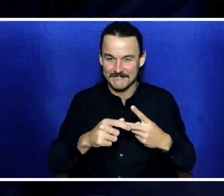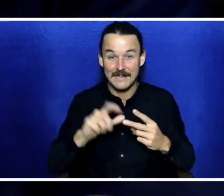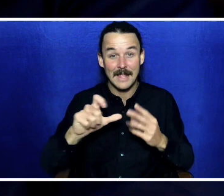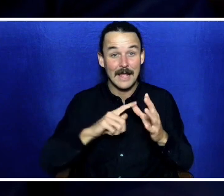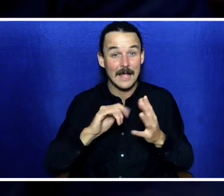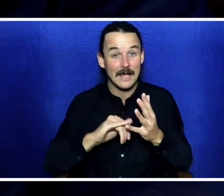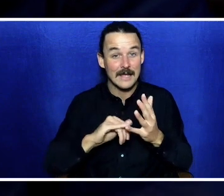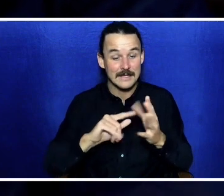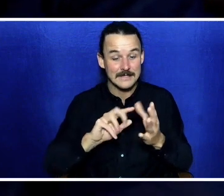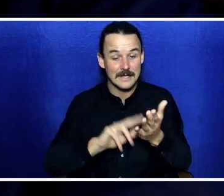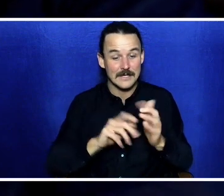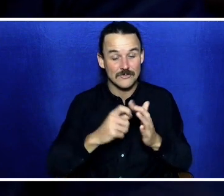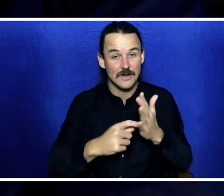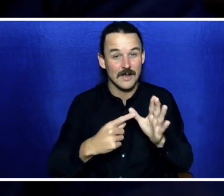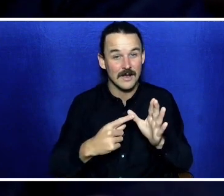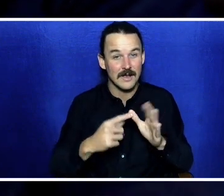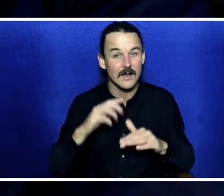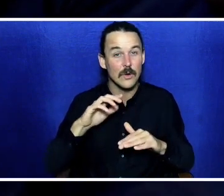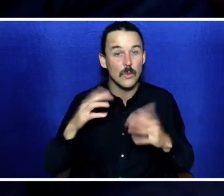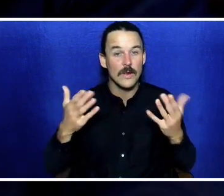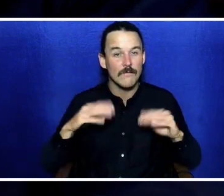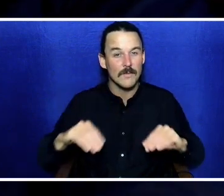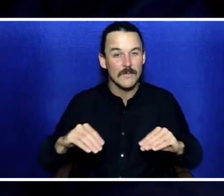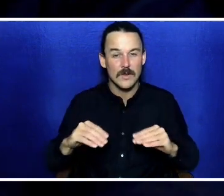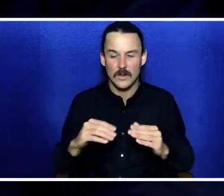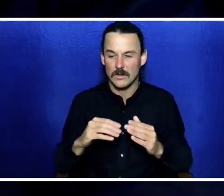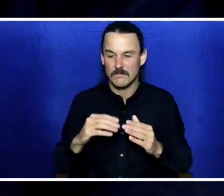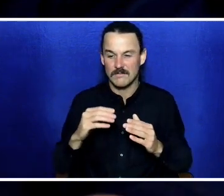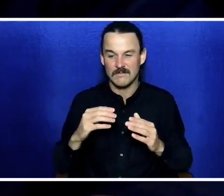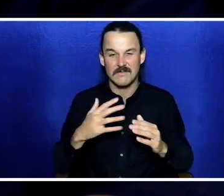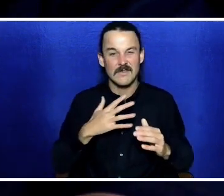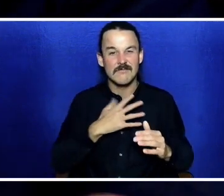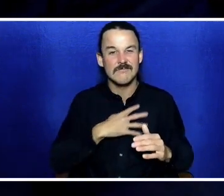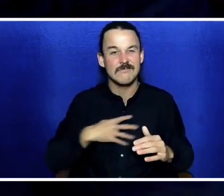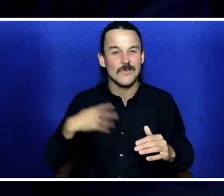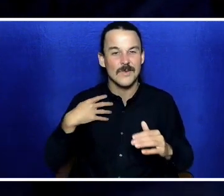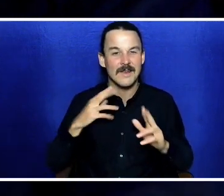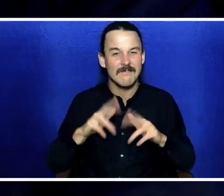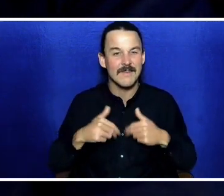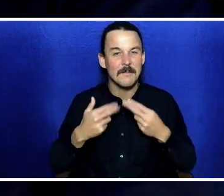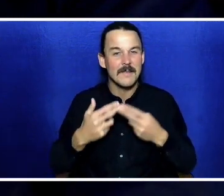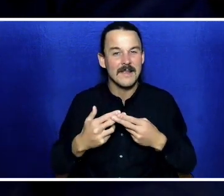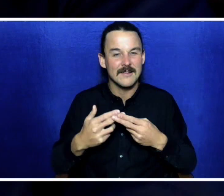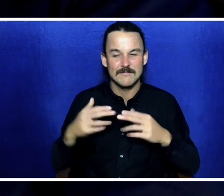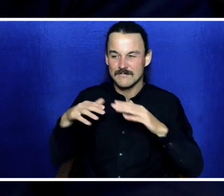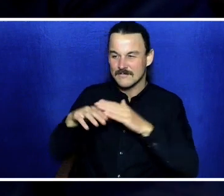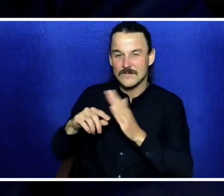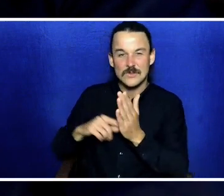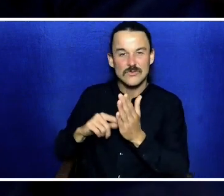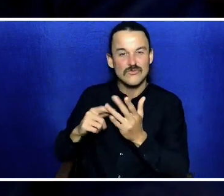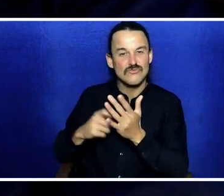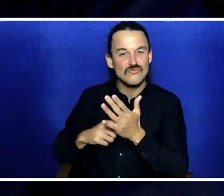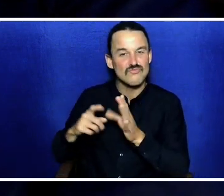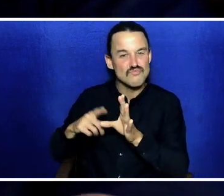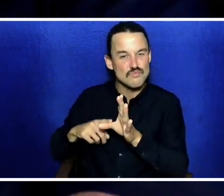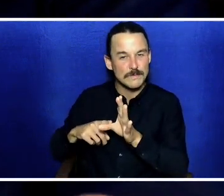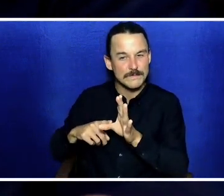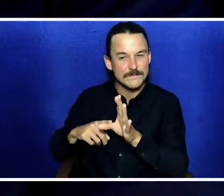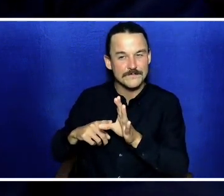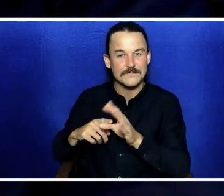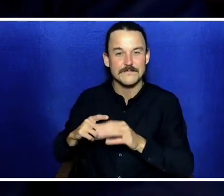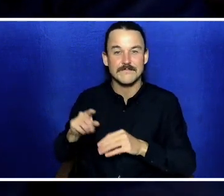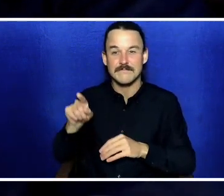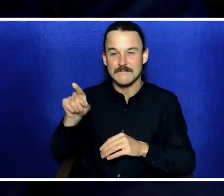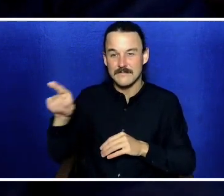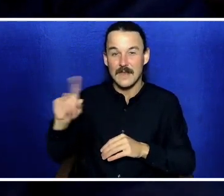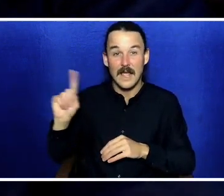curse of having the gift of prophecy, but no one believing that gift. So they're